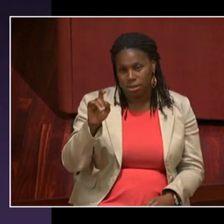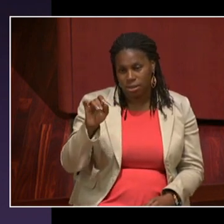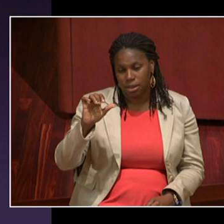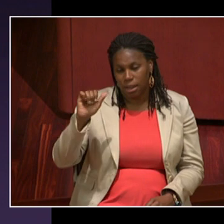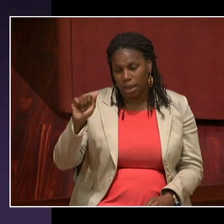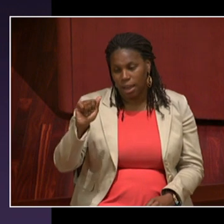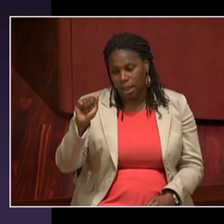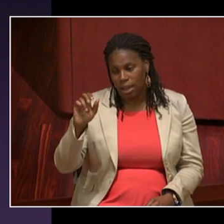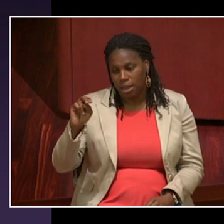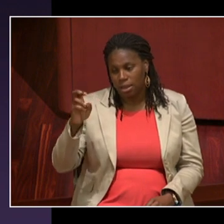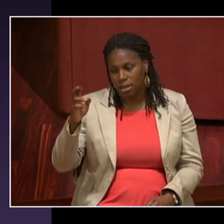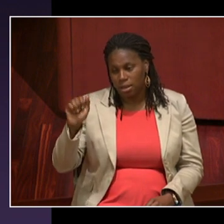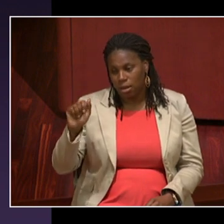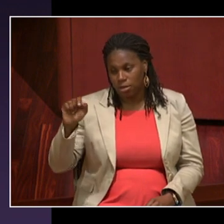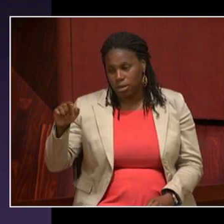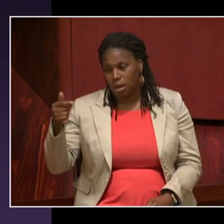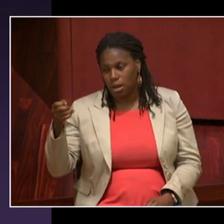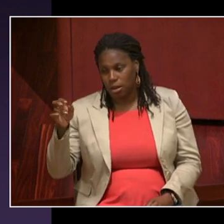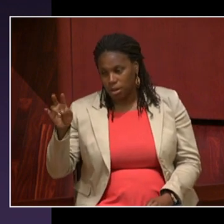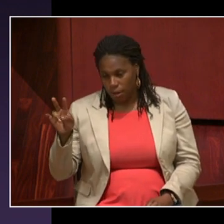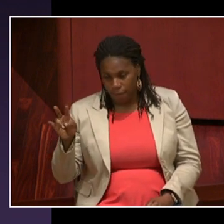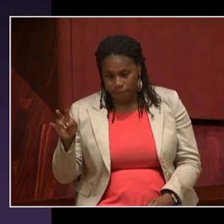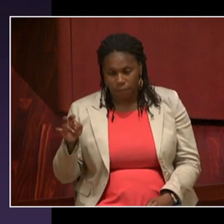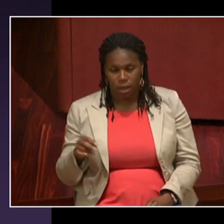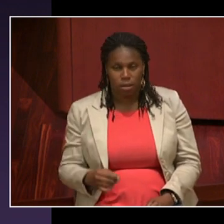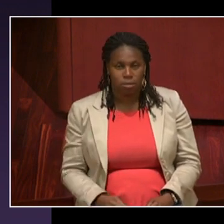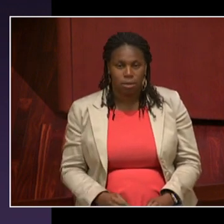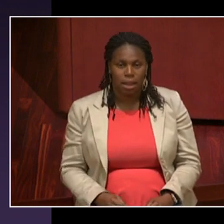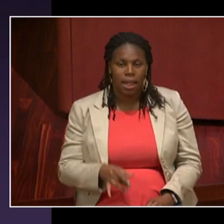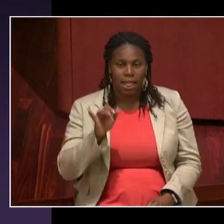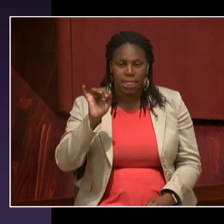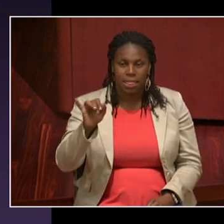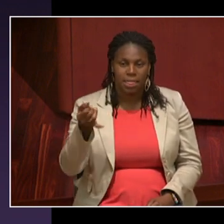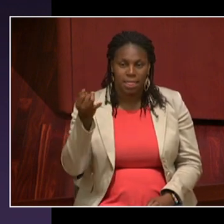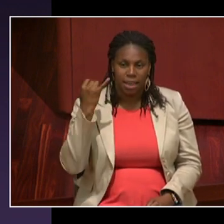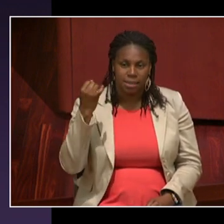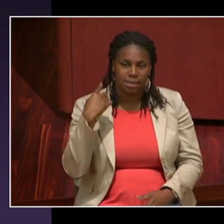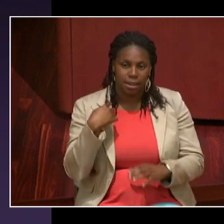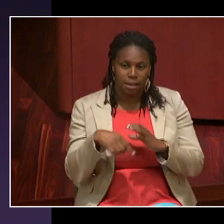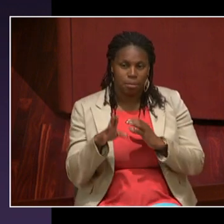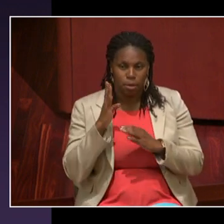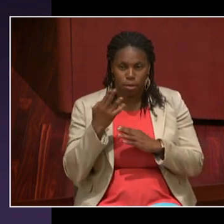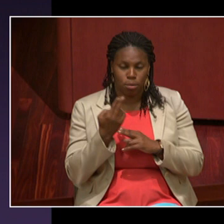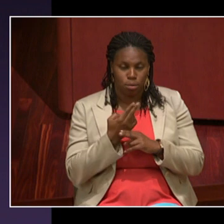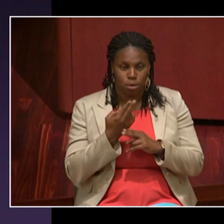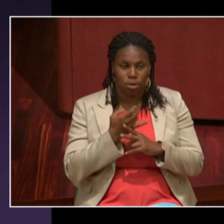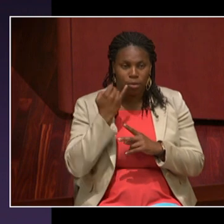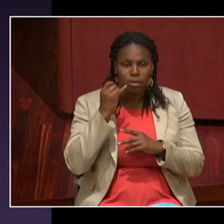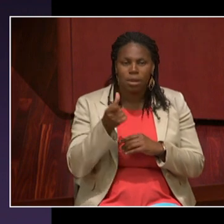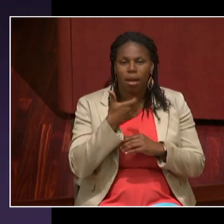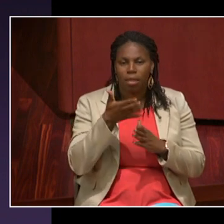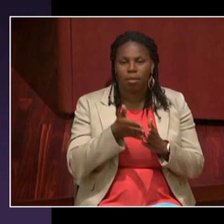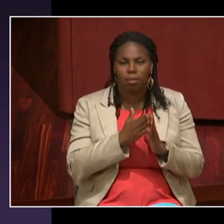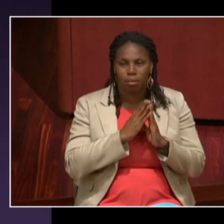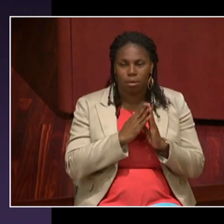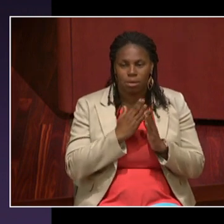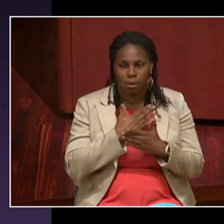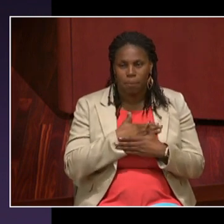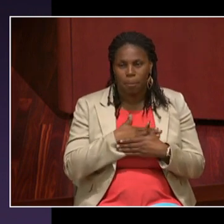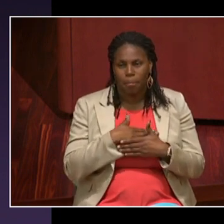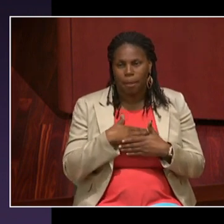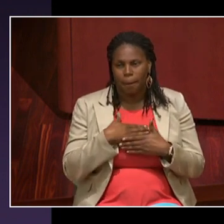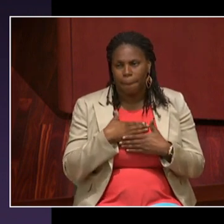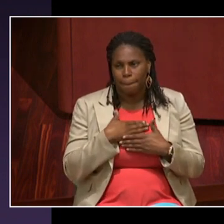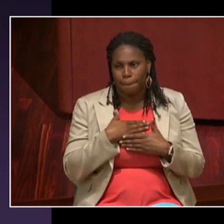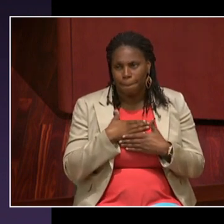afiles.kansascity@nara.gov. So if you're wanting to submit an A-files request, this is the email that you'll use. If you're placing other kinds of requests, please be cognizant that